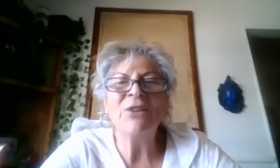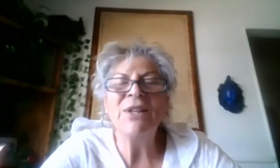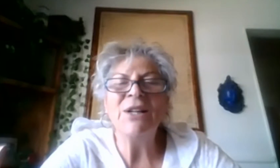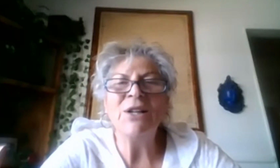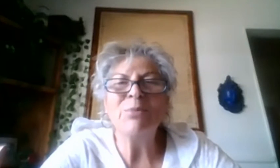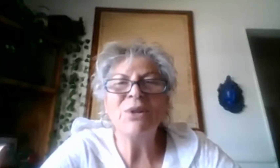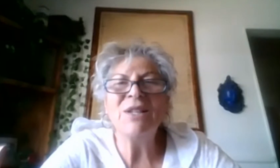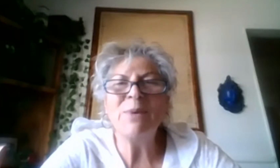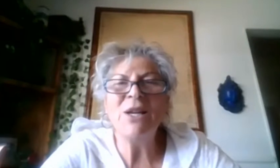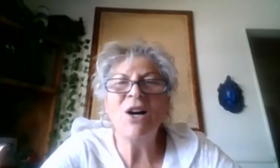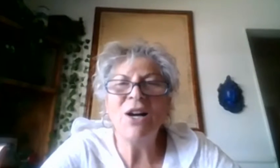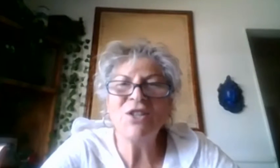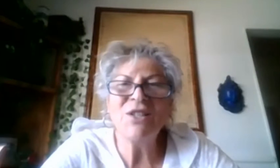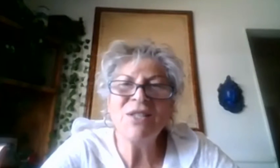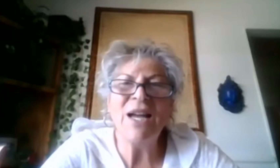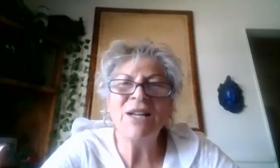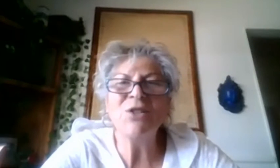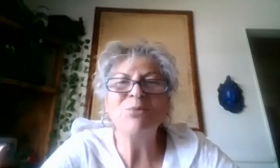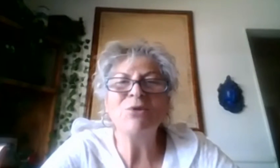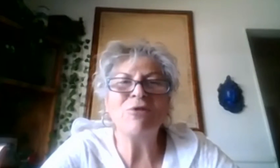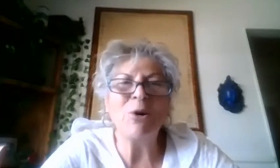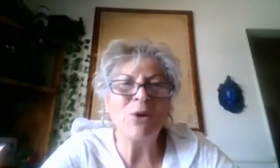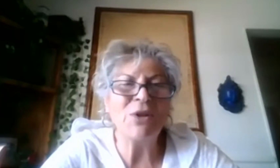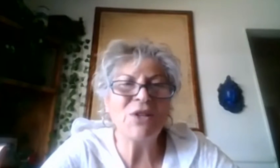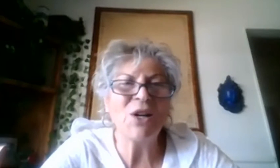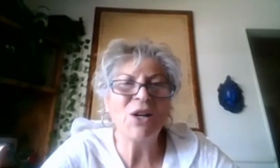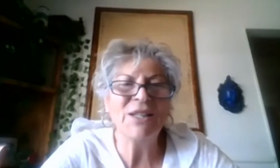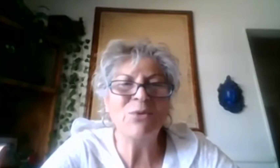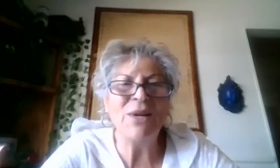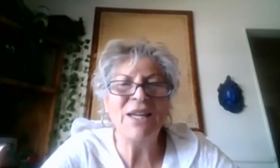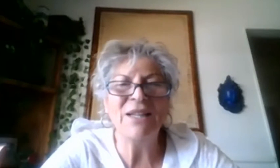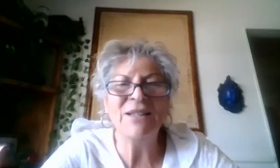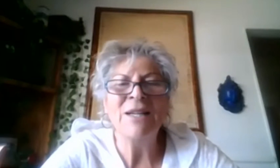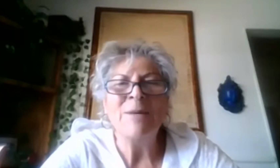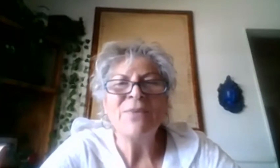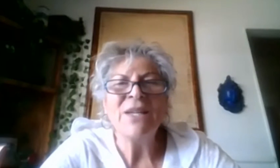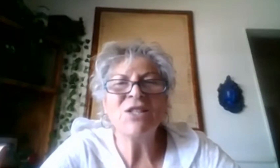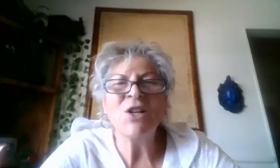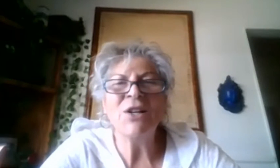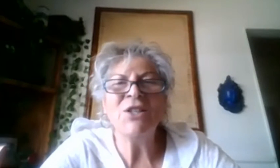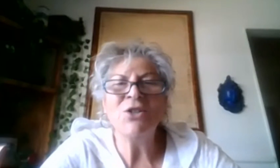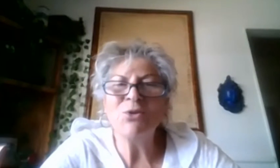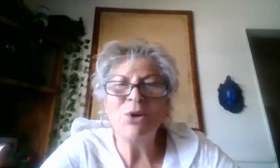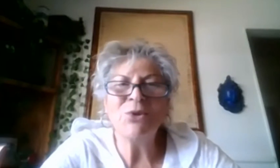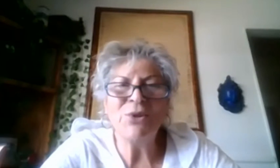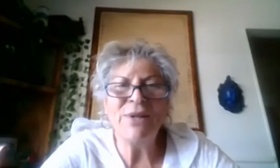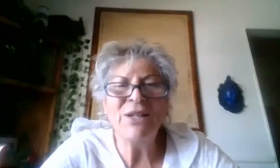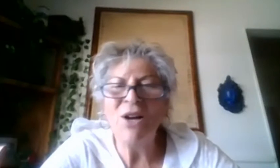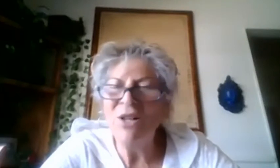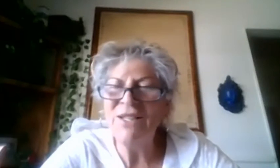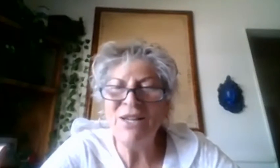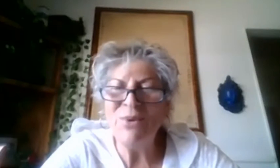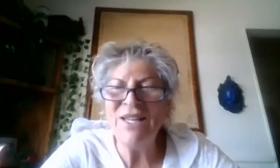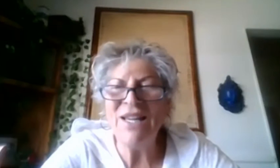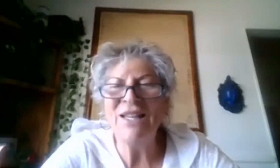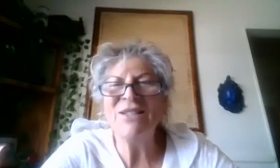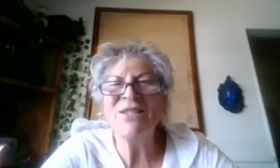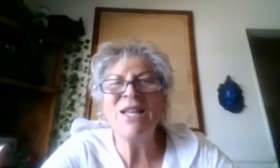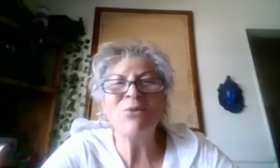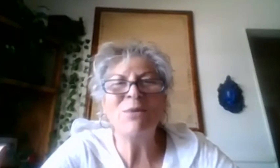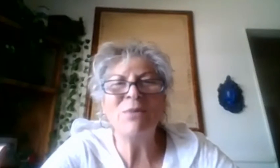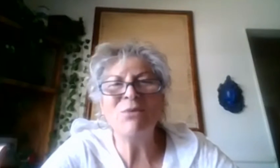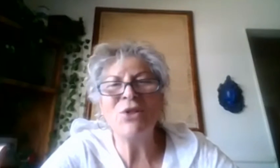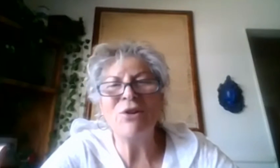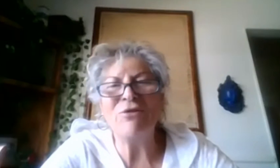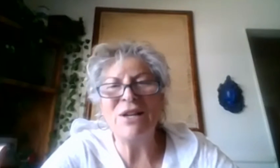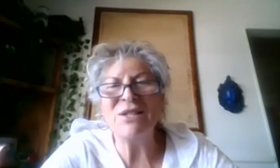everyone out there, please be cautious as you move forward with this holiday weekend. It's not unusual during holiday weekends